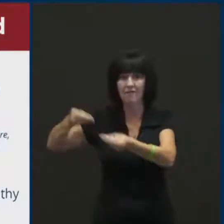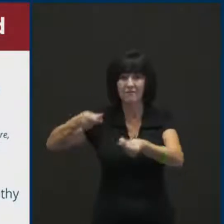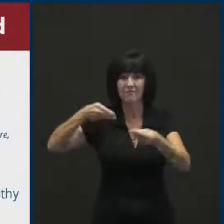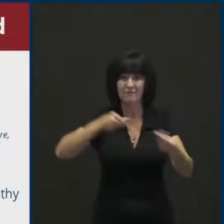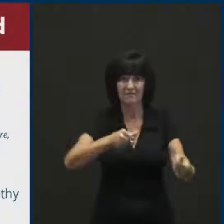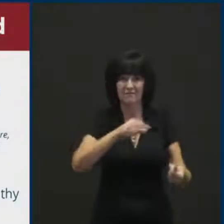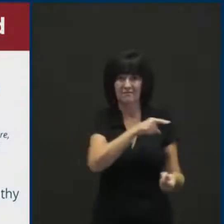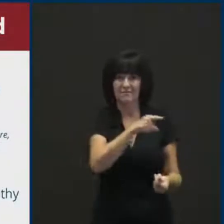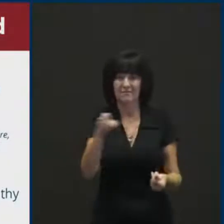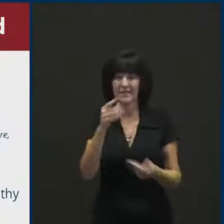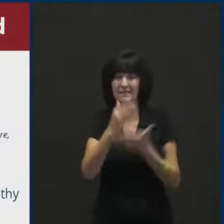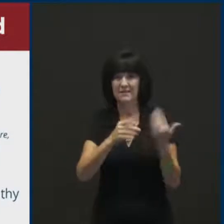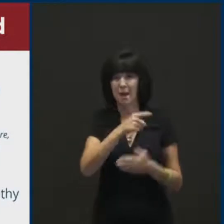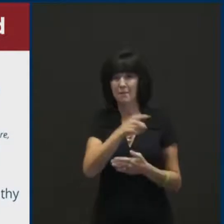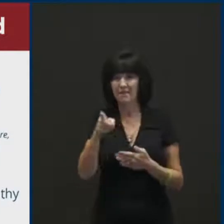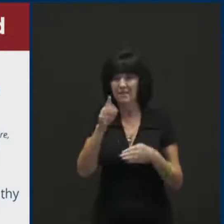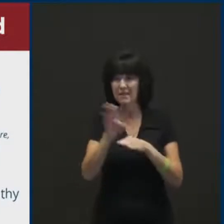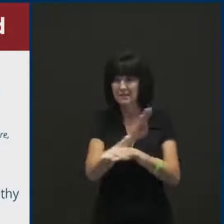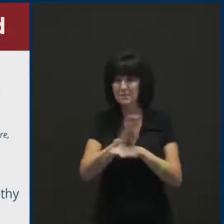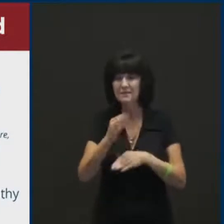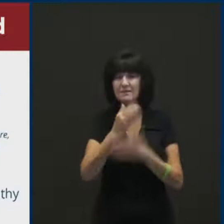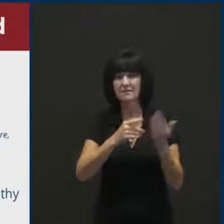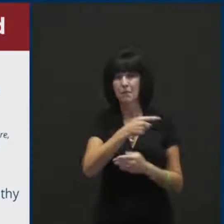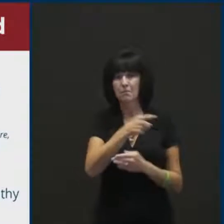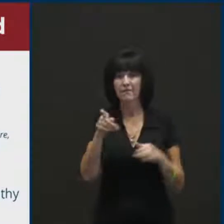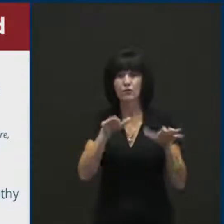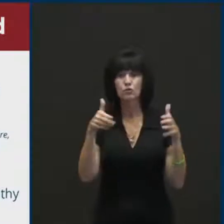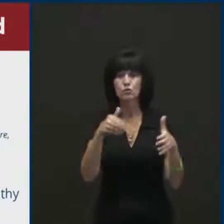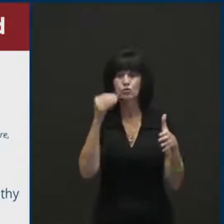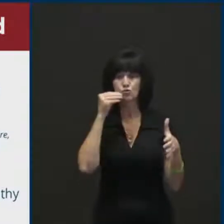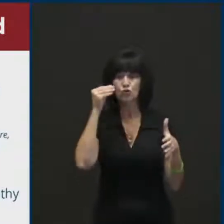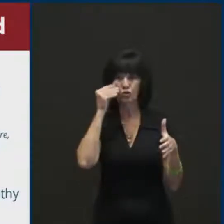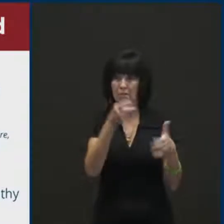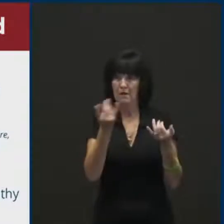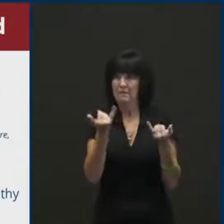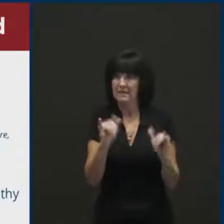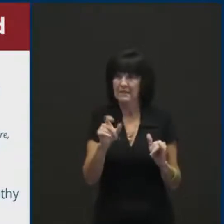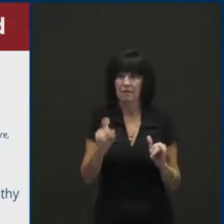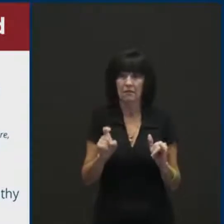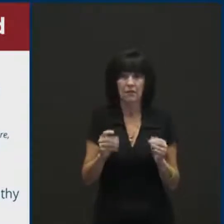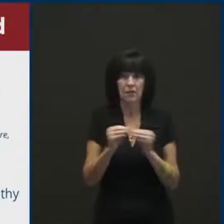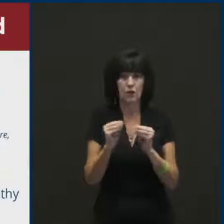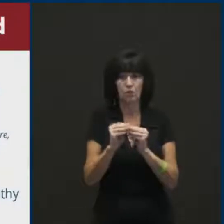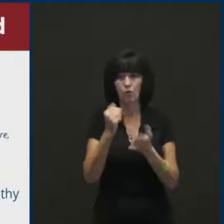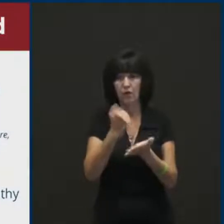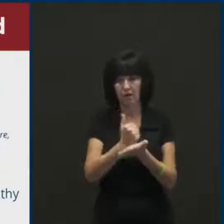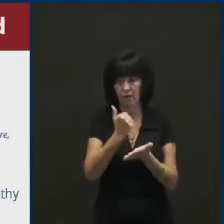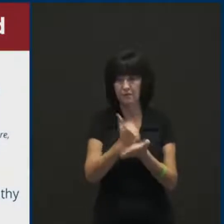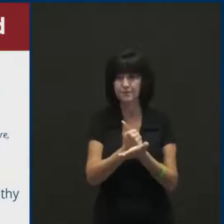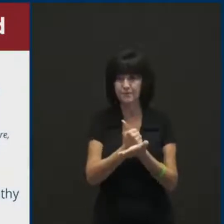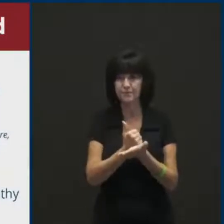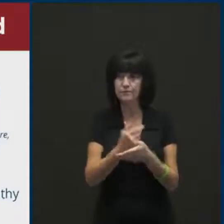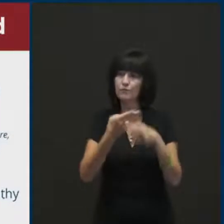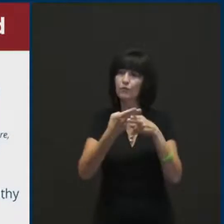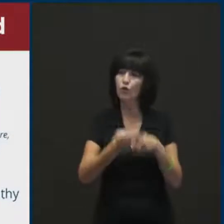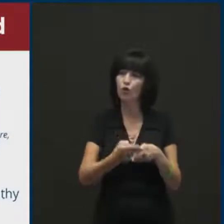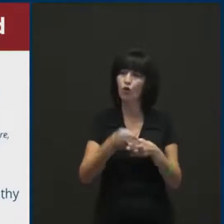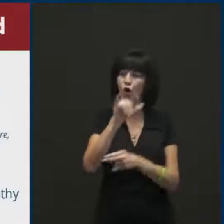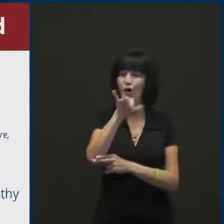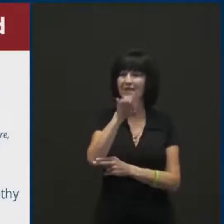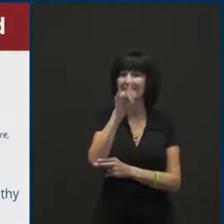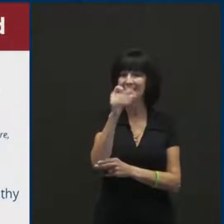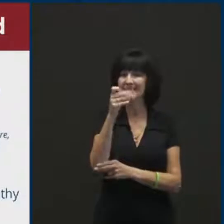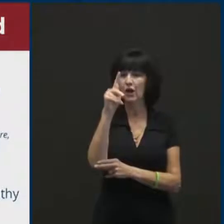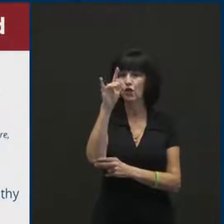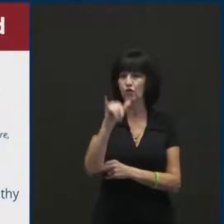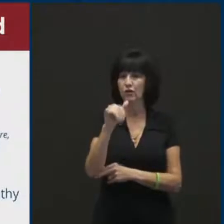of these industries. And so we are going to target these providers for what we're calling network integrity support, again, to address the gaps